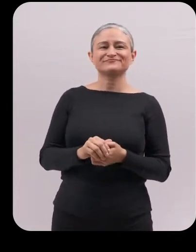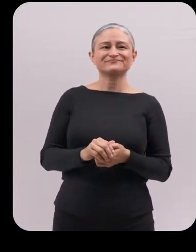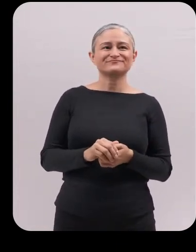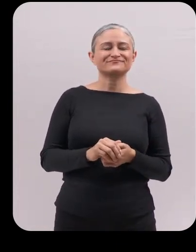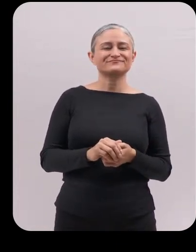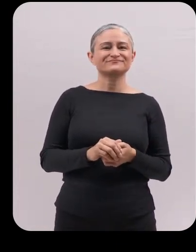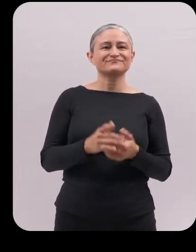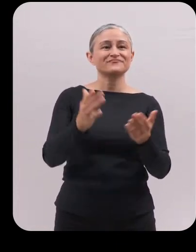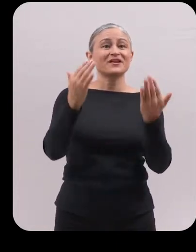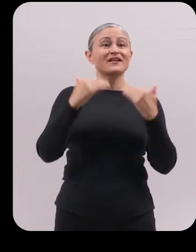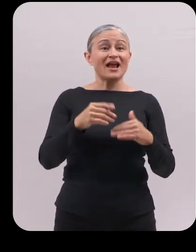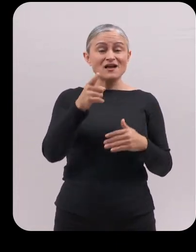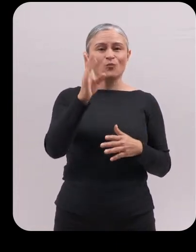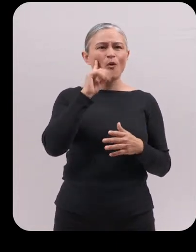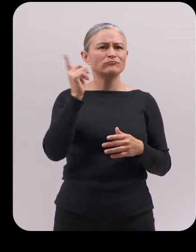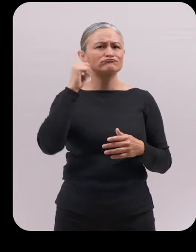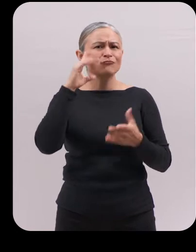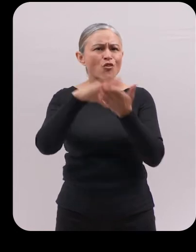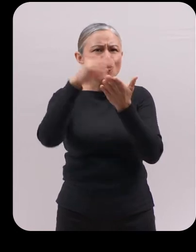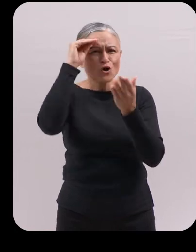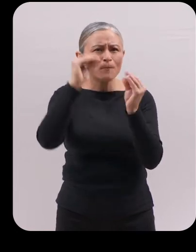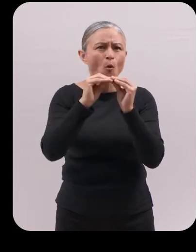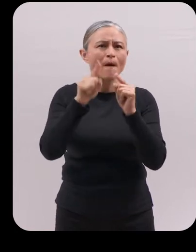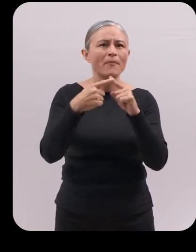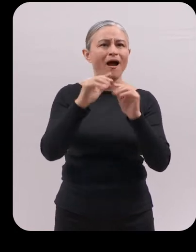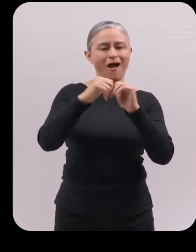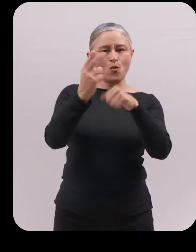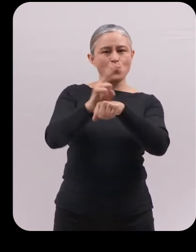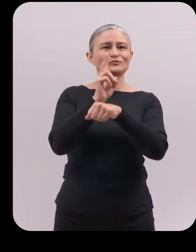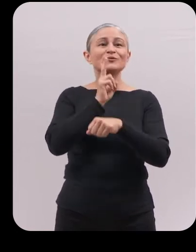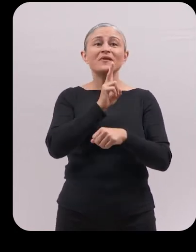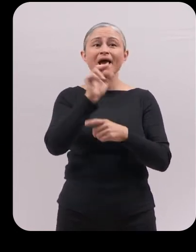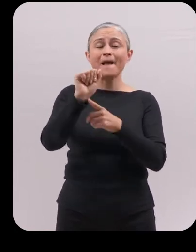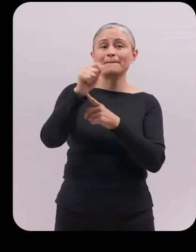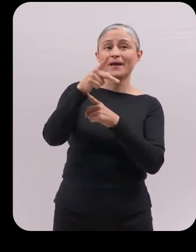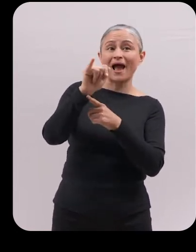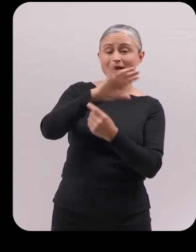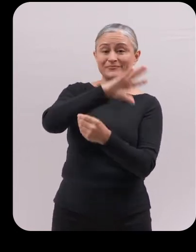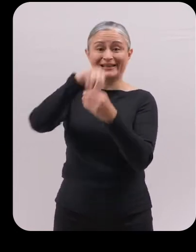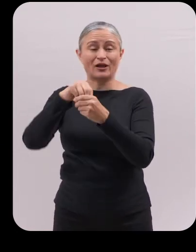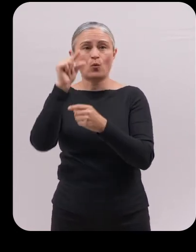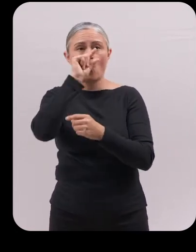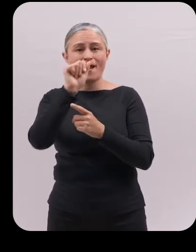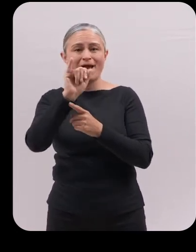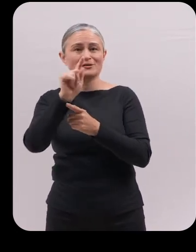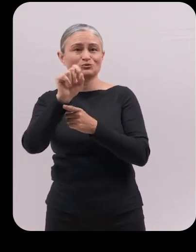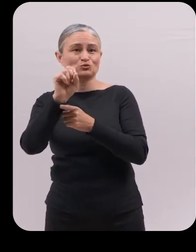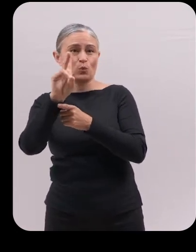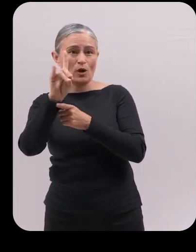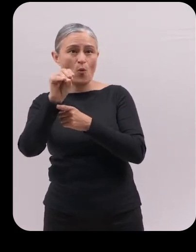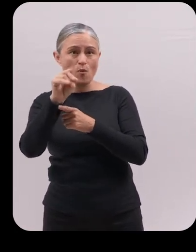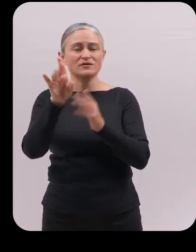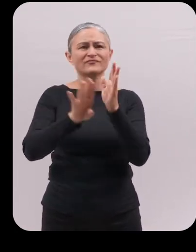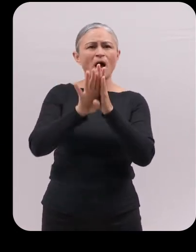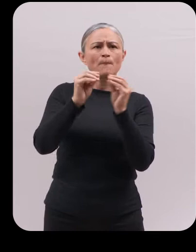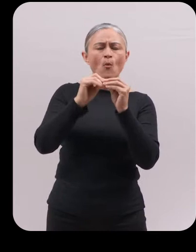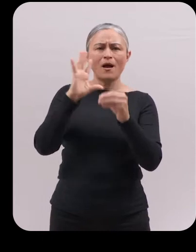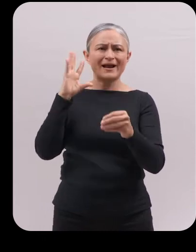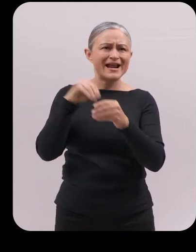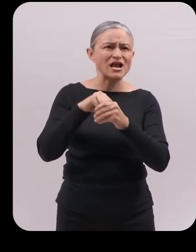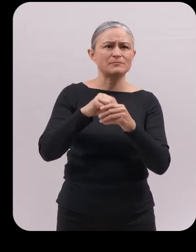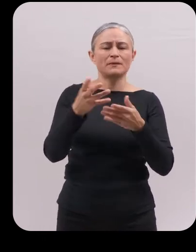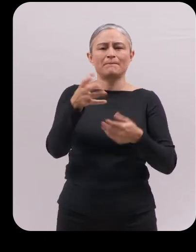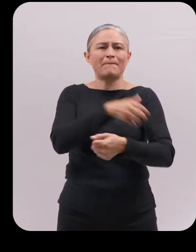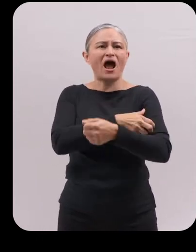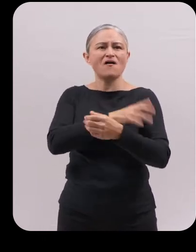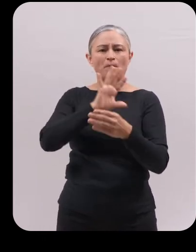Up next, you'll hear more on how you can use the Gemini API and Google AI Studio to develop engaging and multimodal